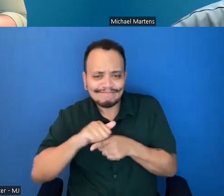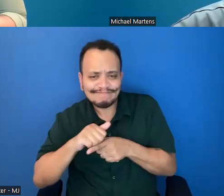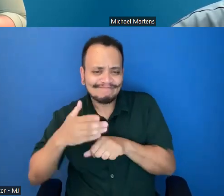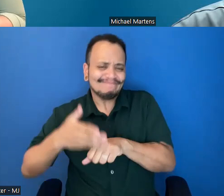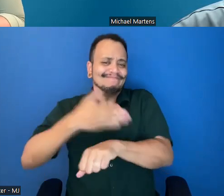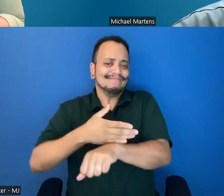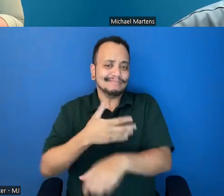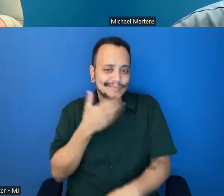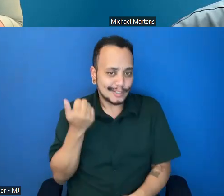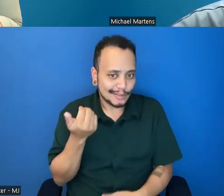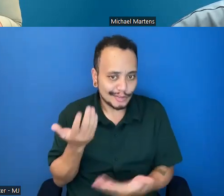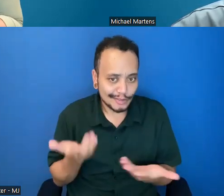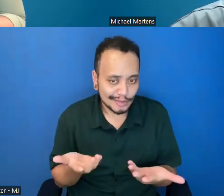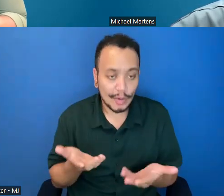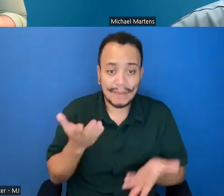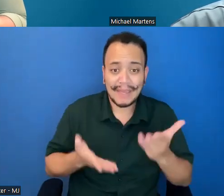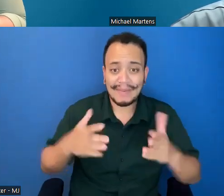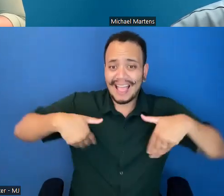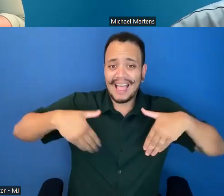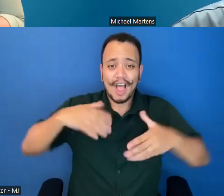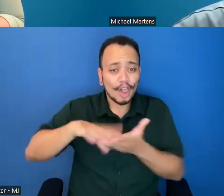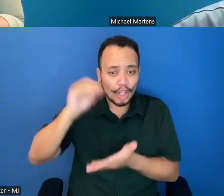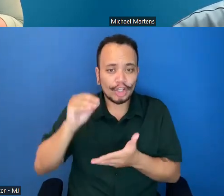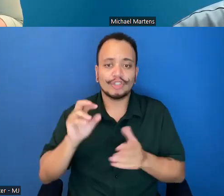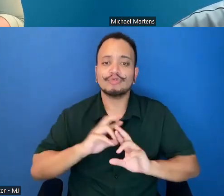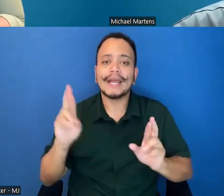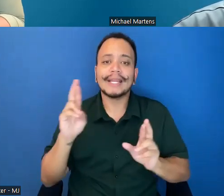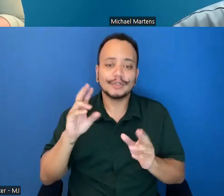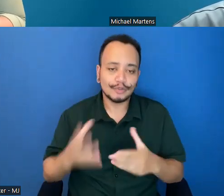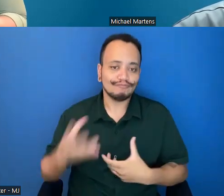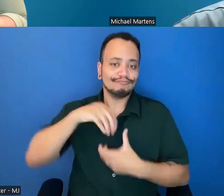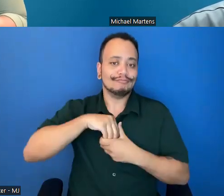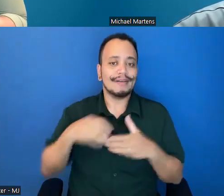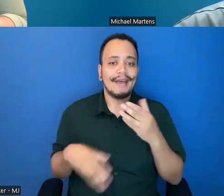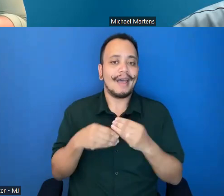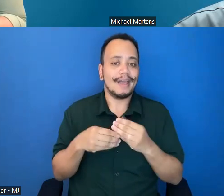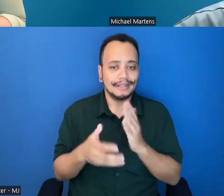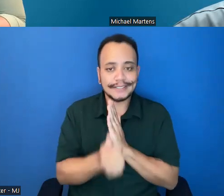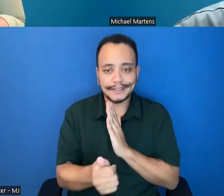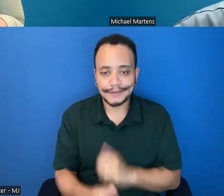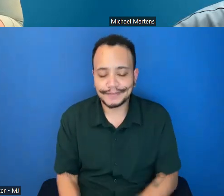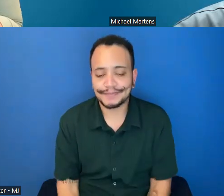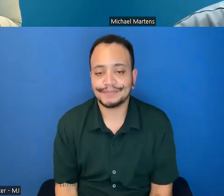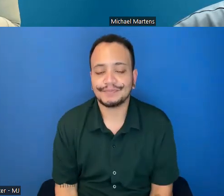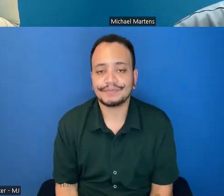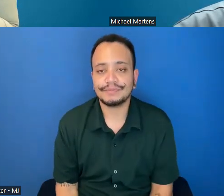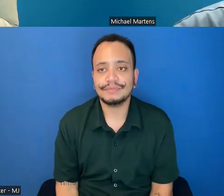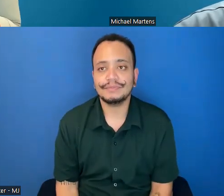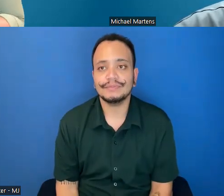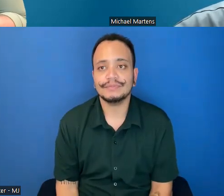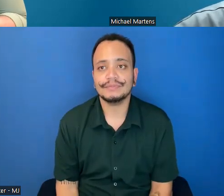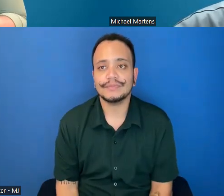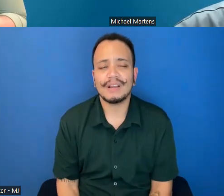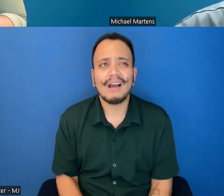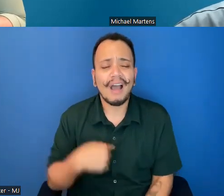skills that you do not have and you need to learn? Knowing your skills, I